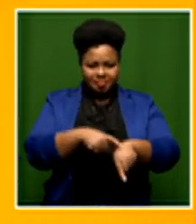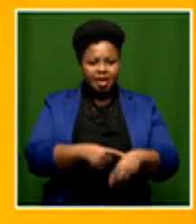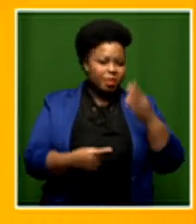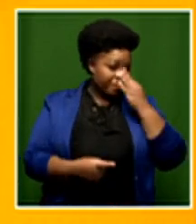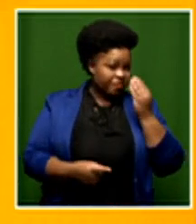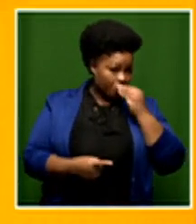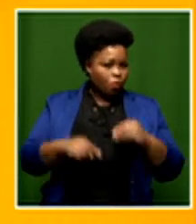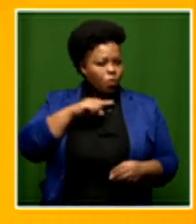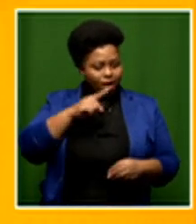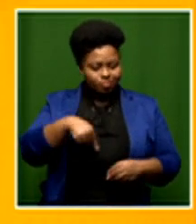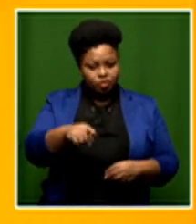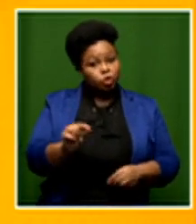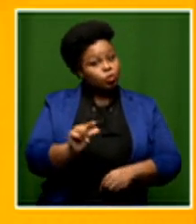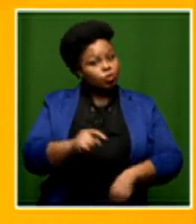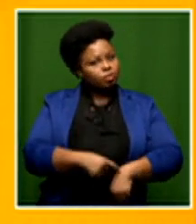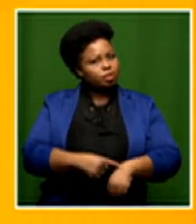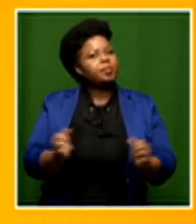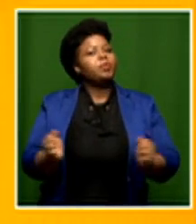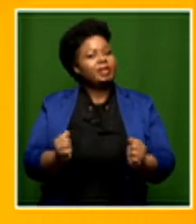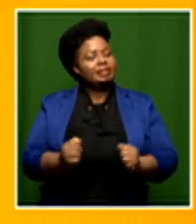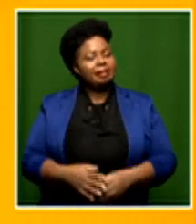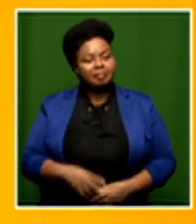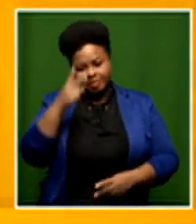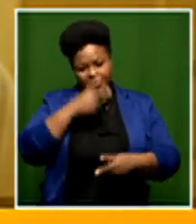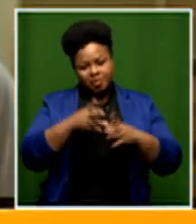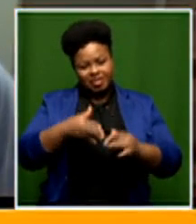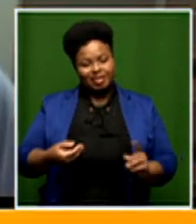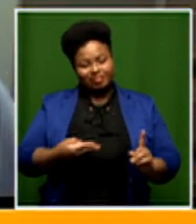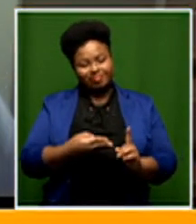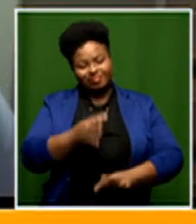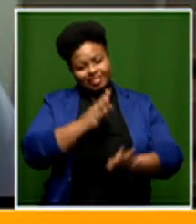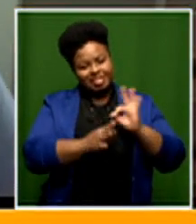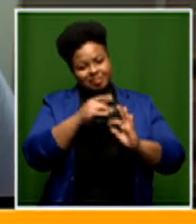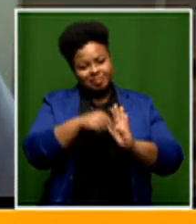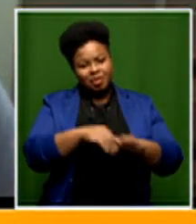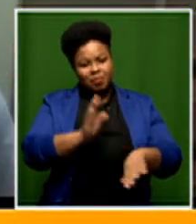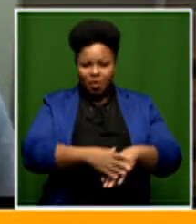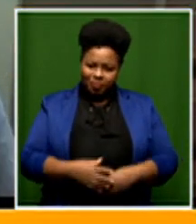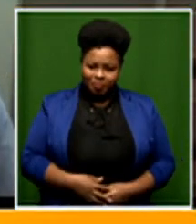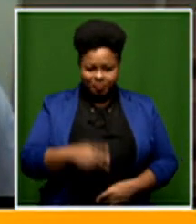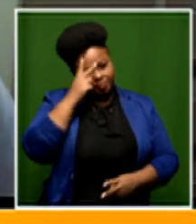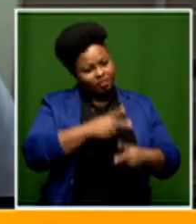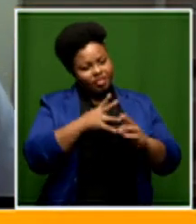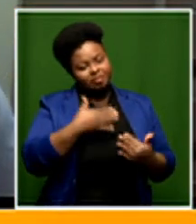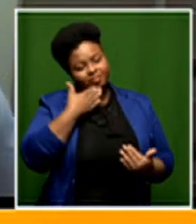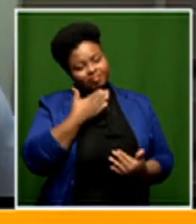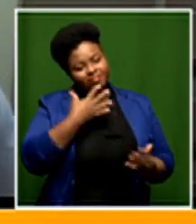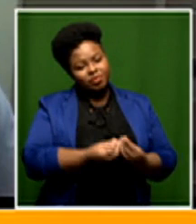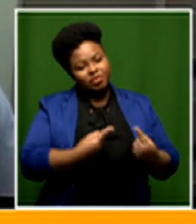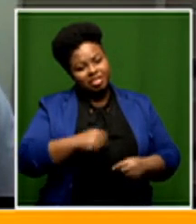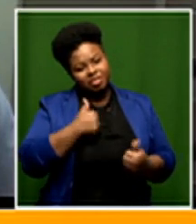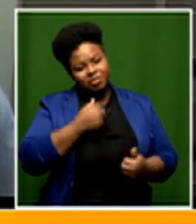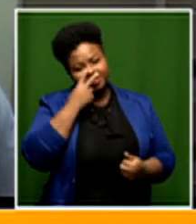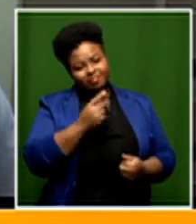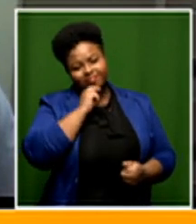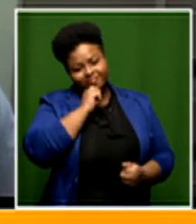as winter approaches. Professor Mendelson joins us now to elaborate a bit more on this. Prof, thanks for being with us and good to see